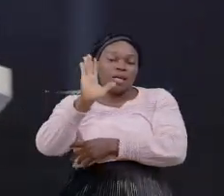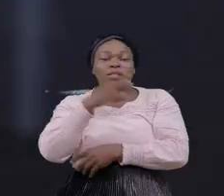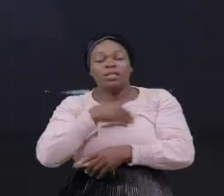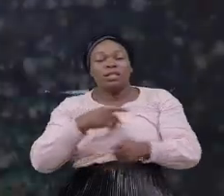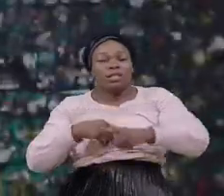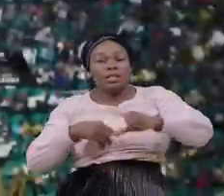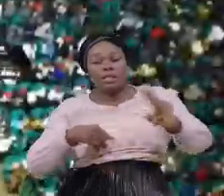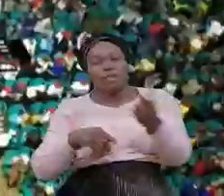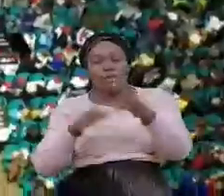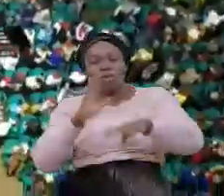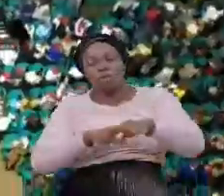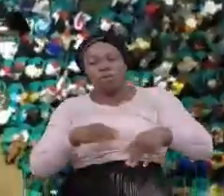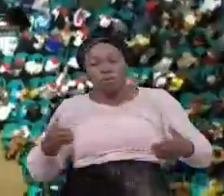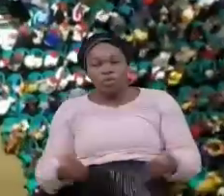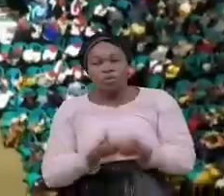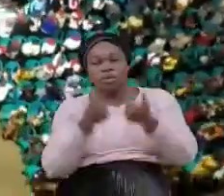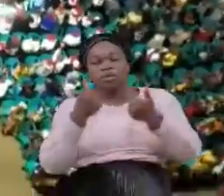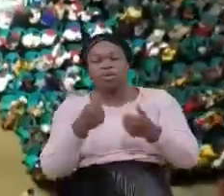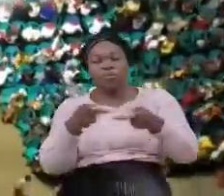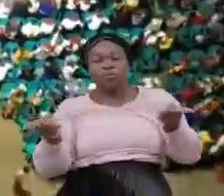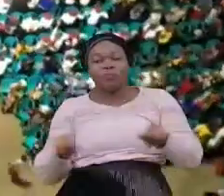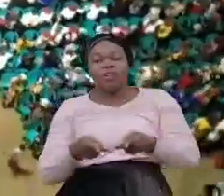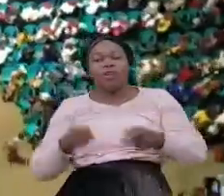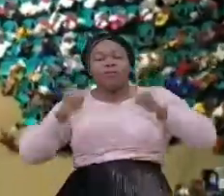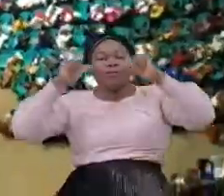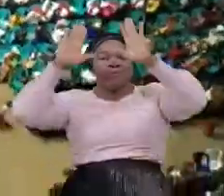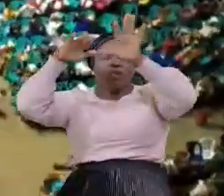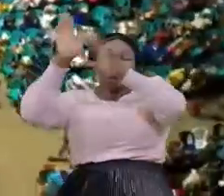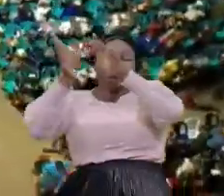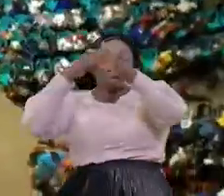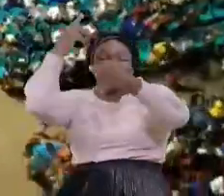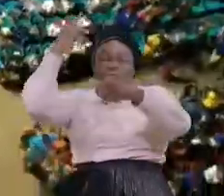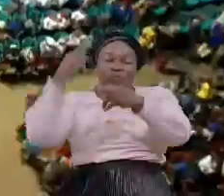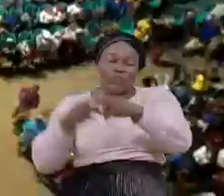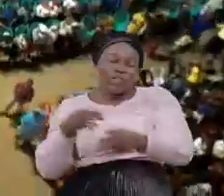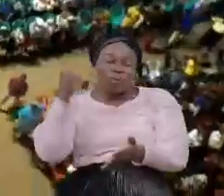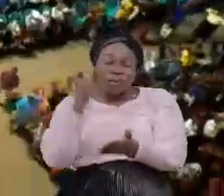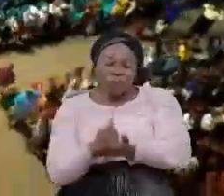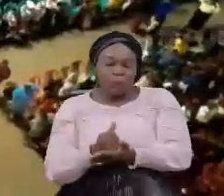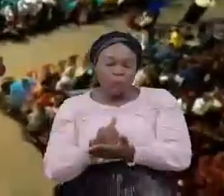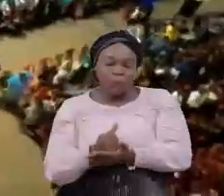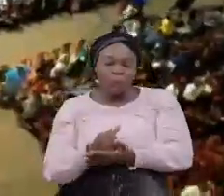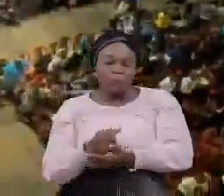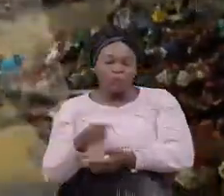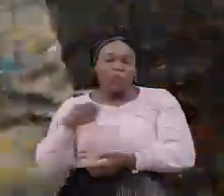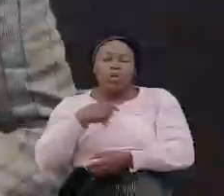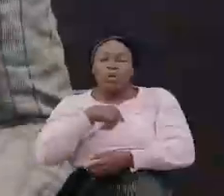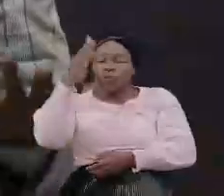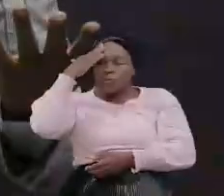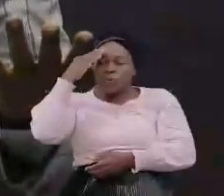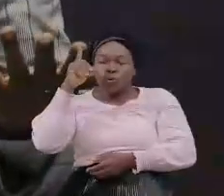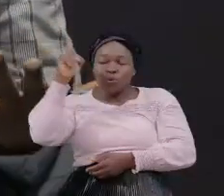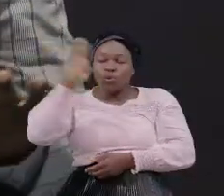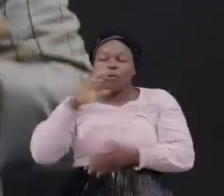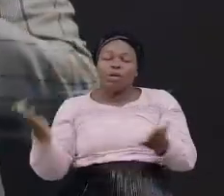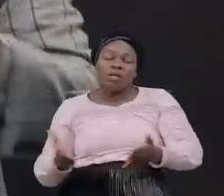Father, in Jesus' name, we know you are here tonight.